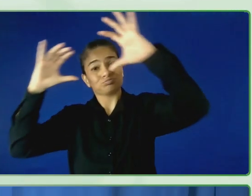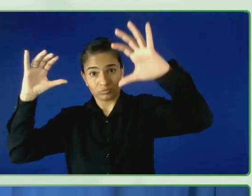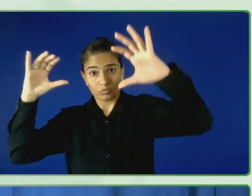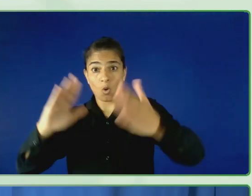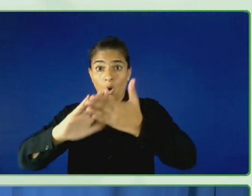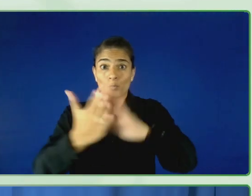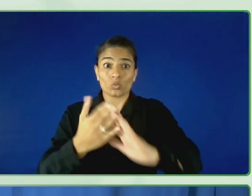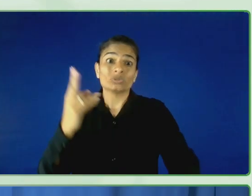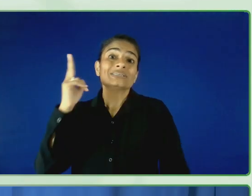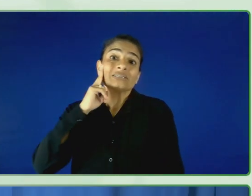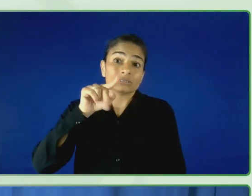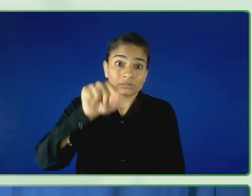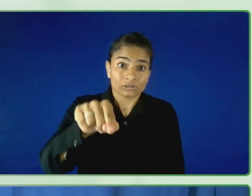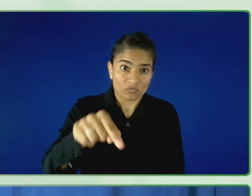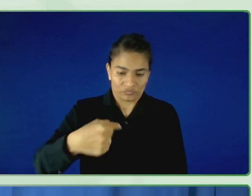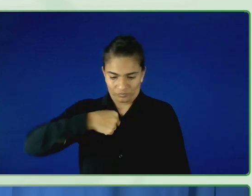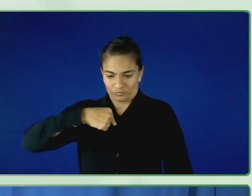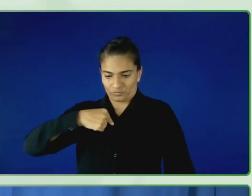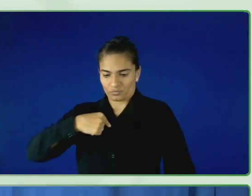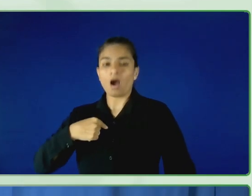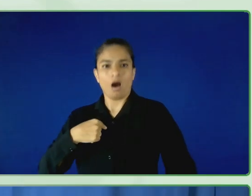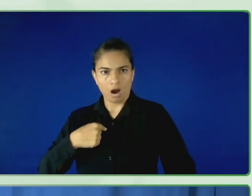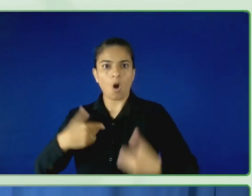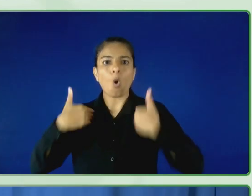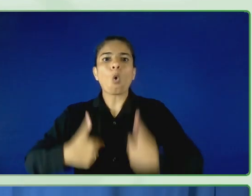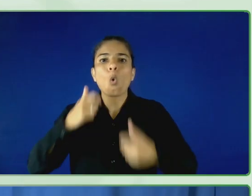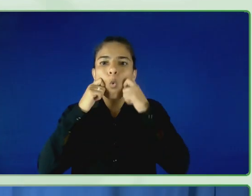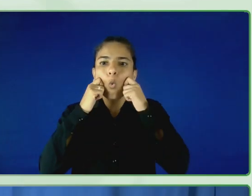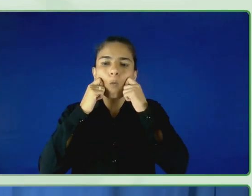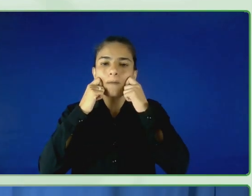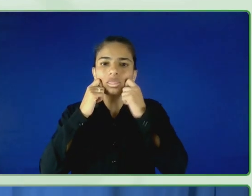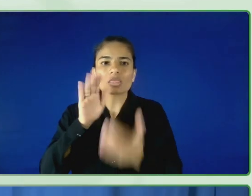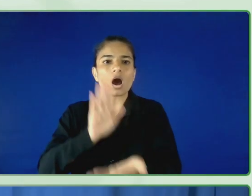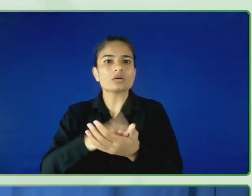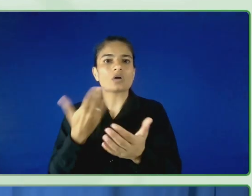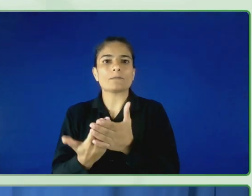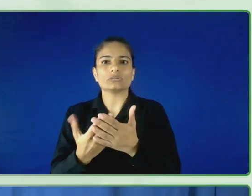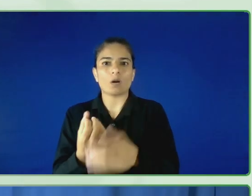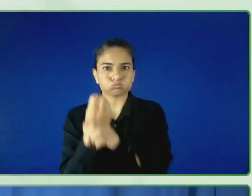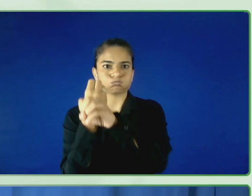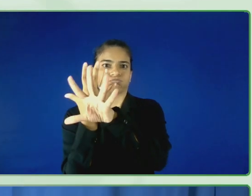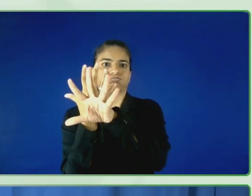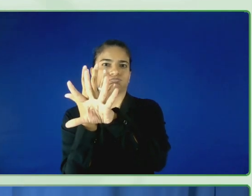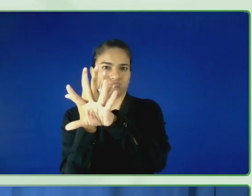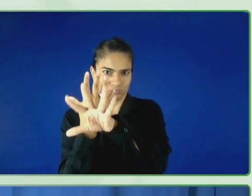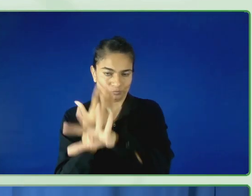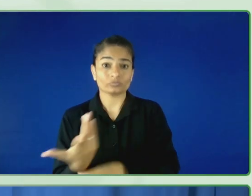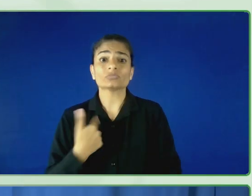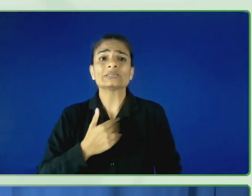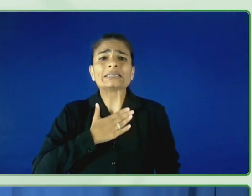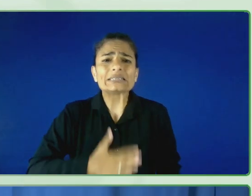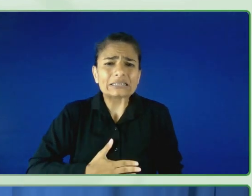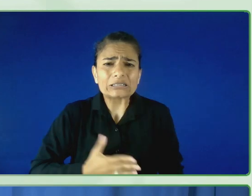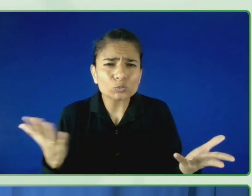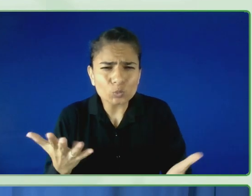online, and what we need was to understand that scaling this solution,